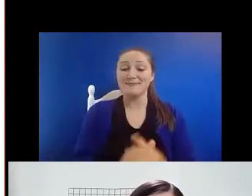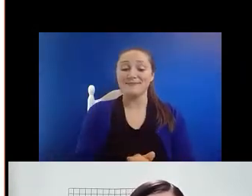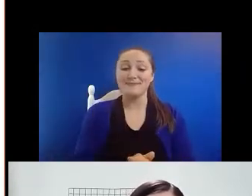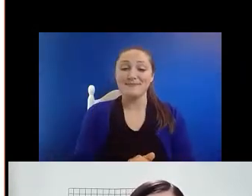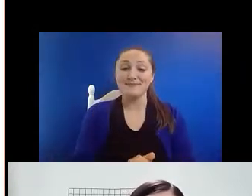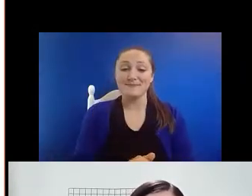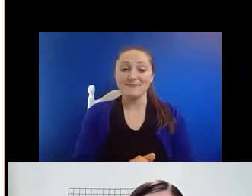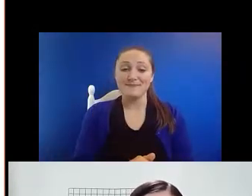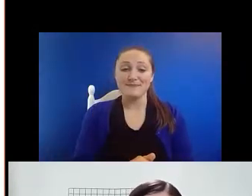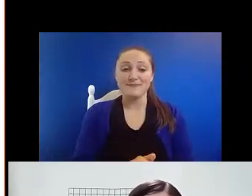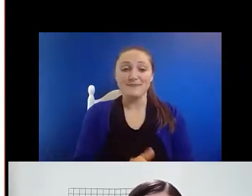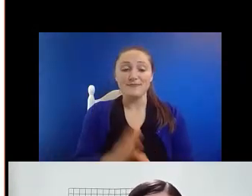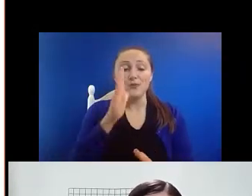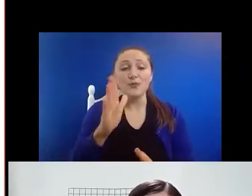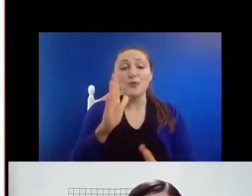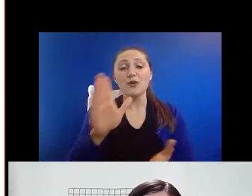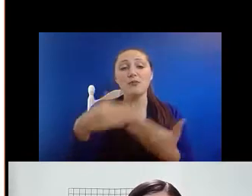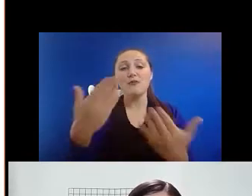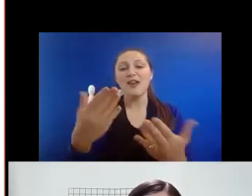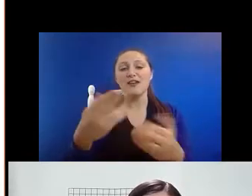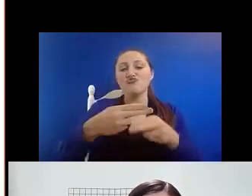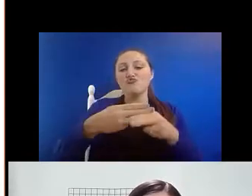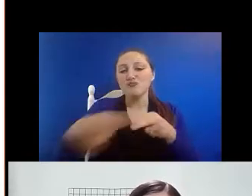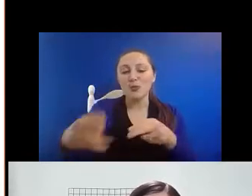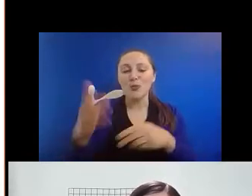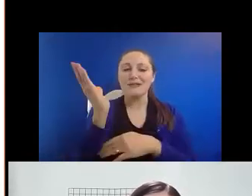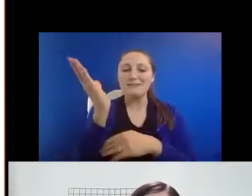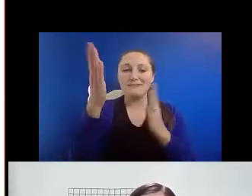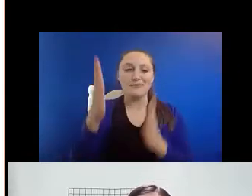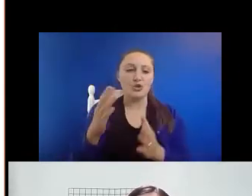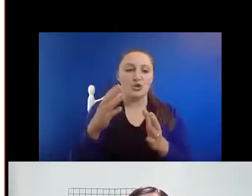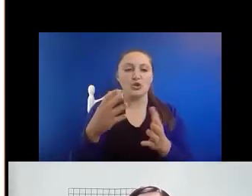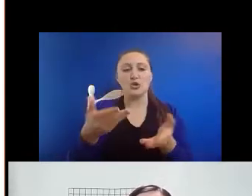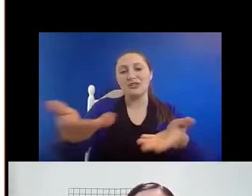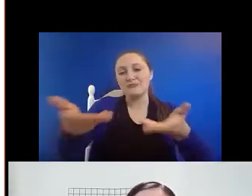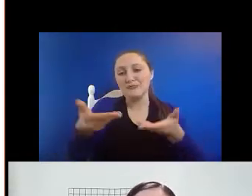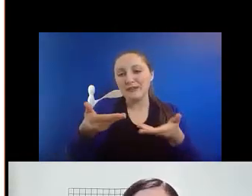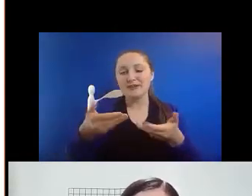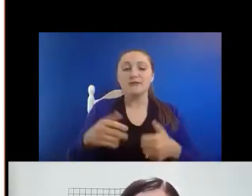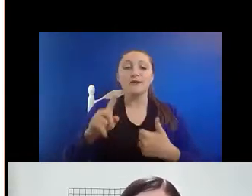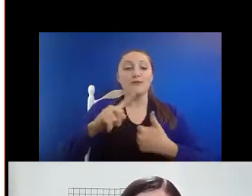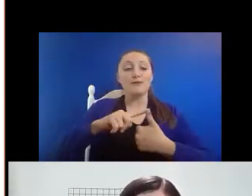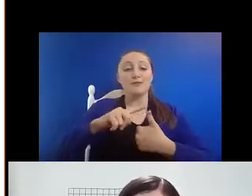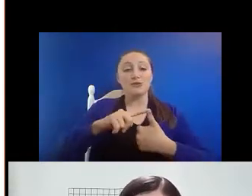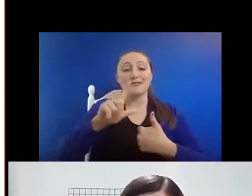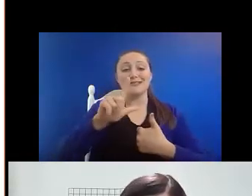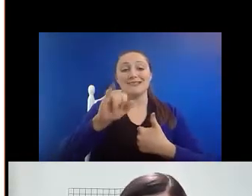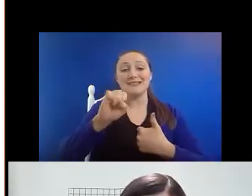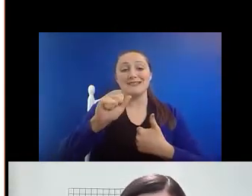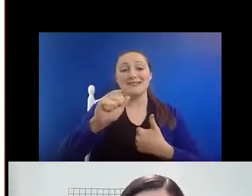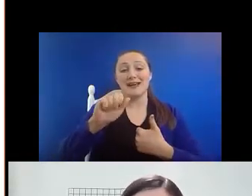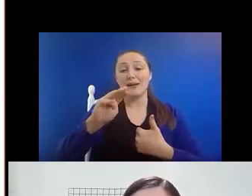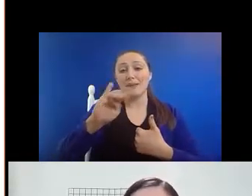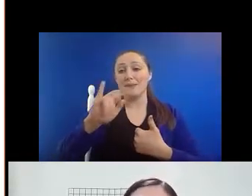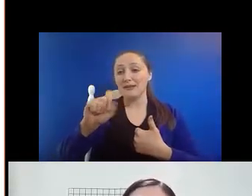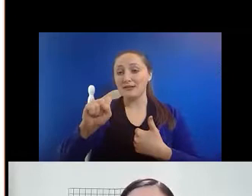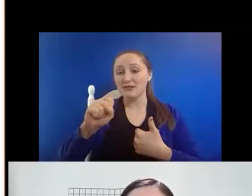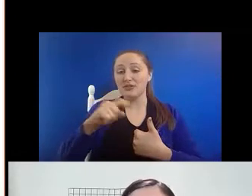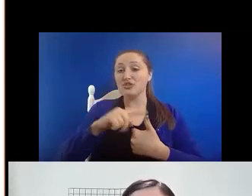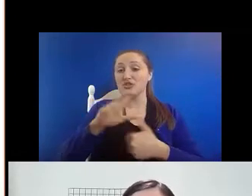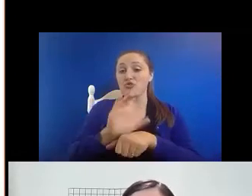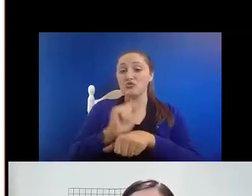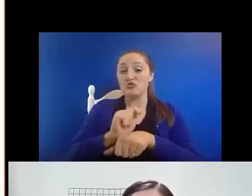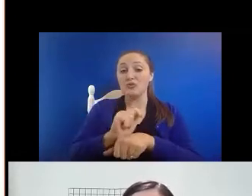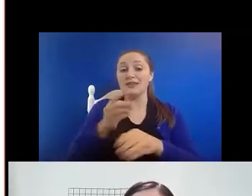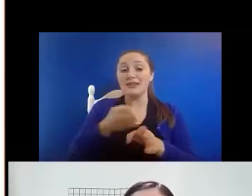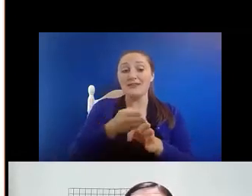I'm going to provide very brief speaker introductions. First of all, I am introducing Dr. Lisa Mills, who has been a consultant in the field